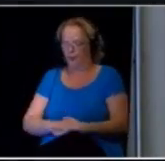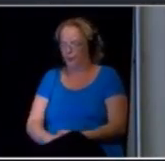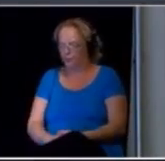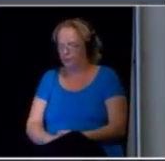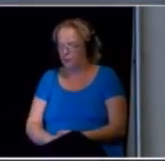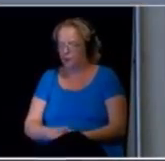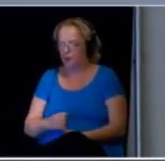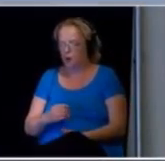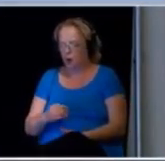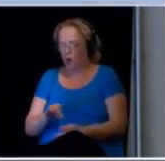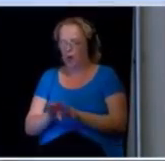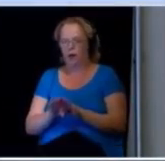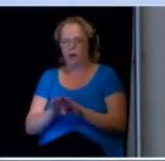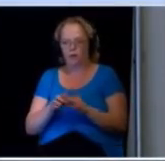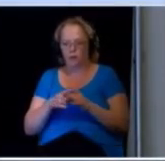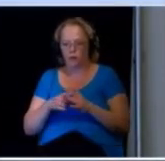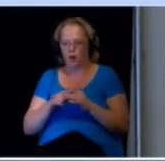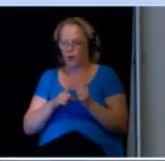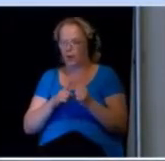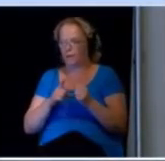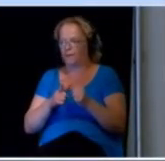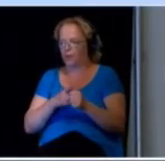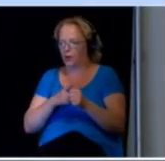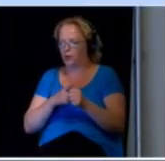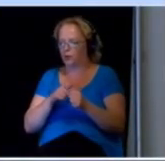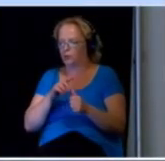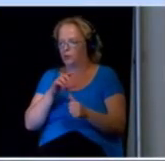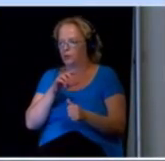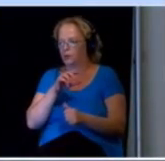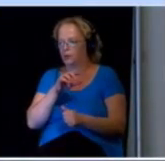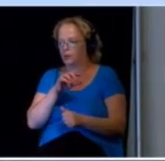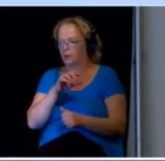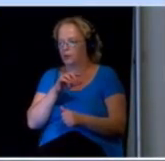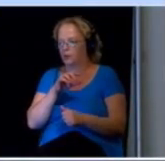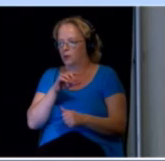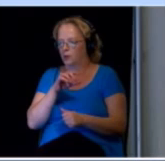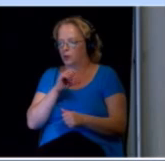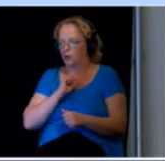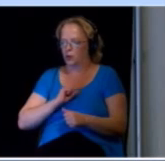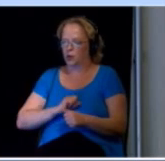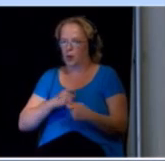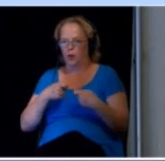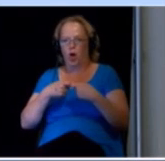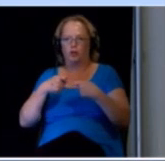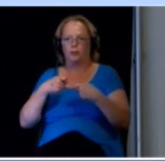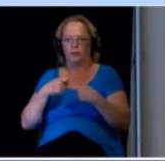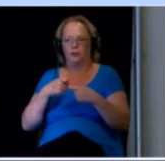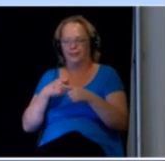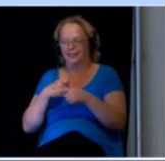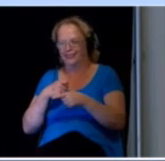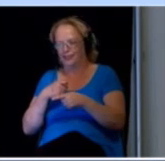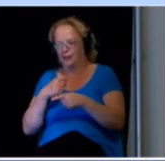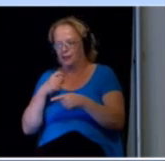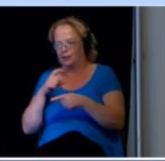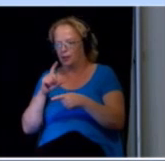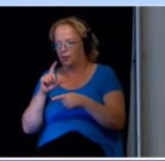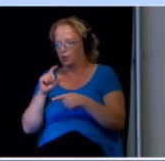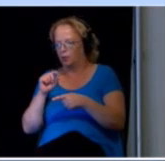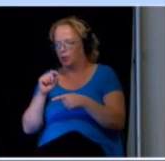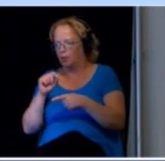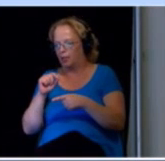first superchargers, I think early in 2013. So it's only been like 2 years. And